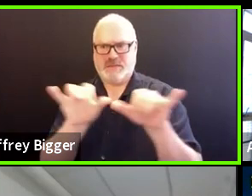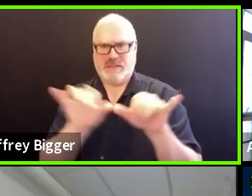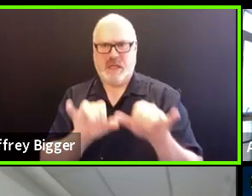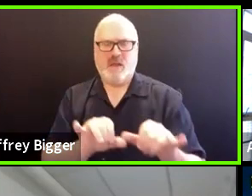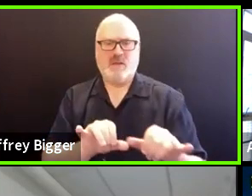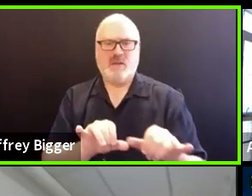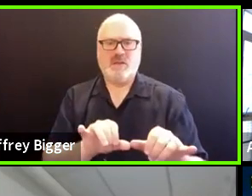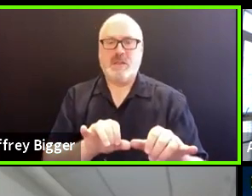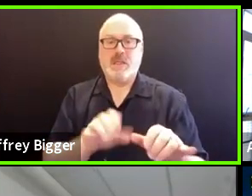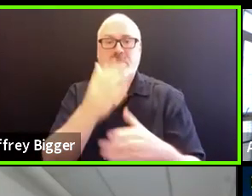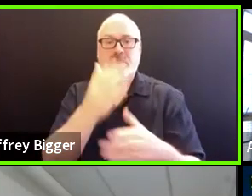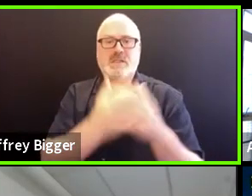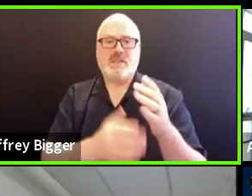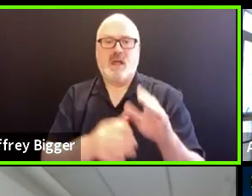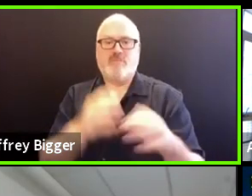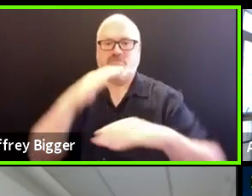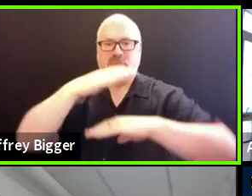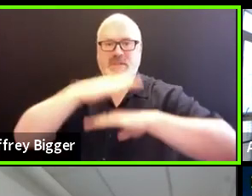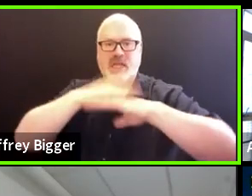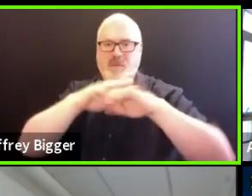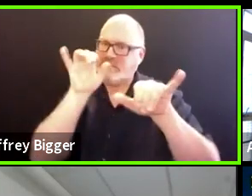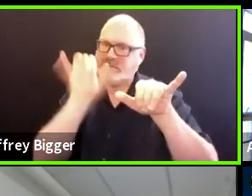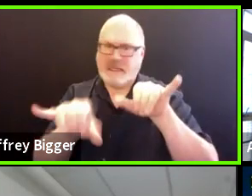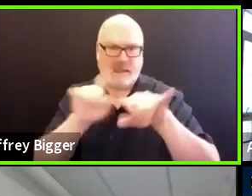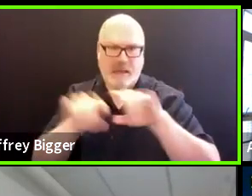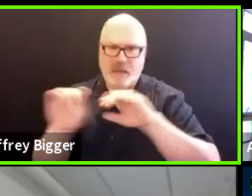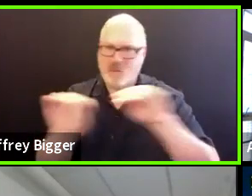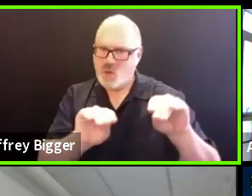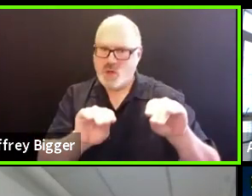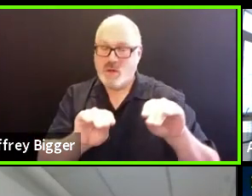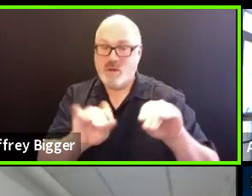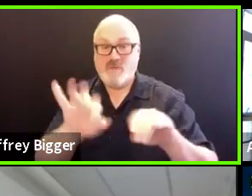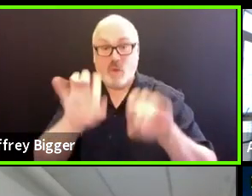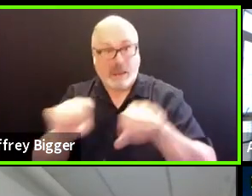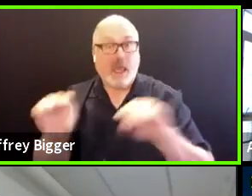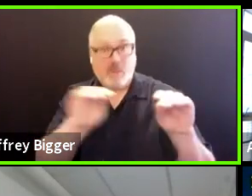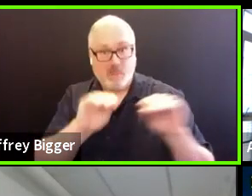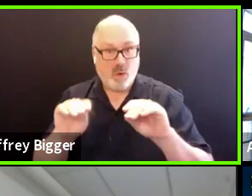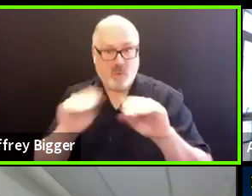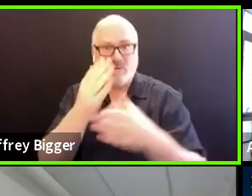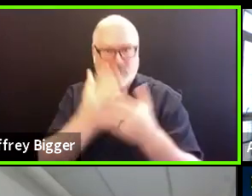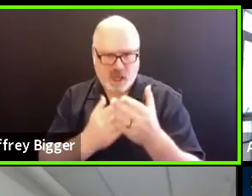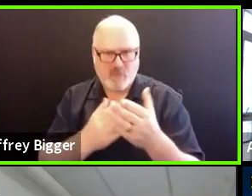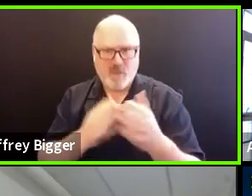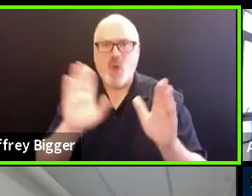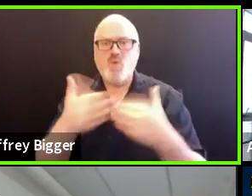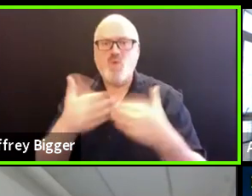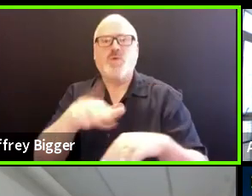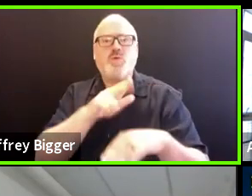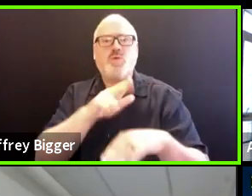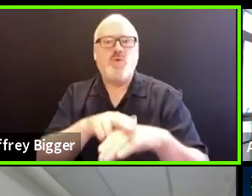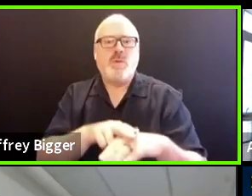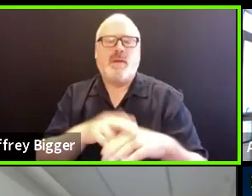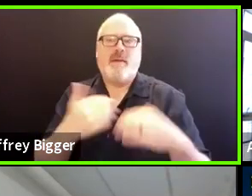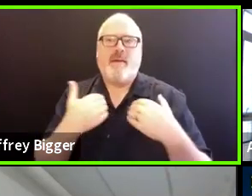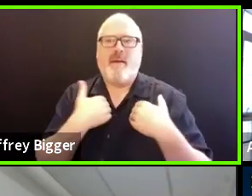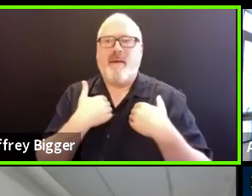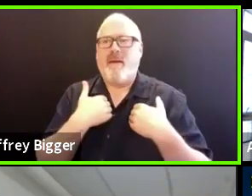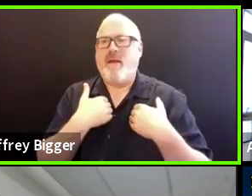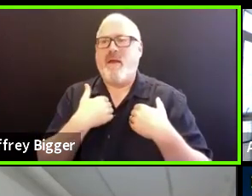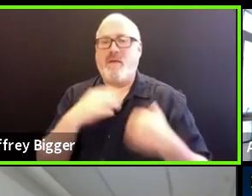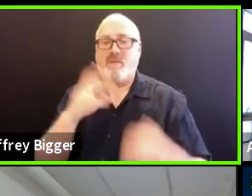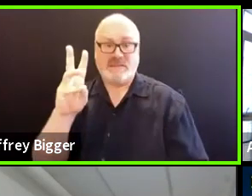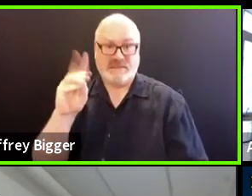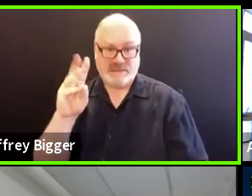with fixed tables we can't move, those that we can. And so, you know, we have rooms that would normally seat 60